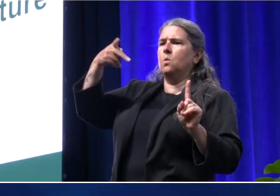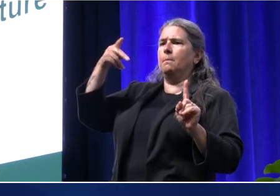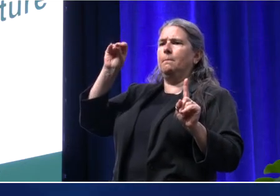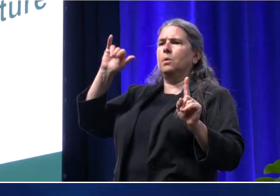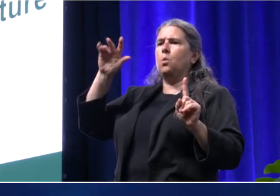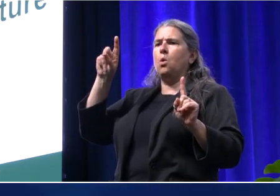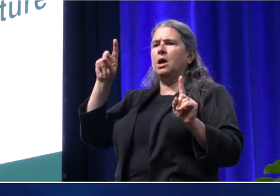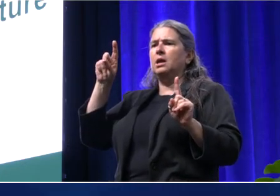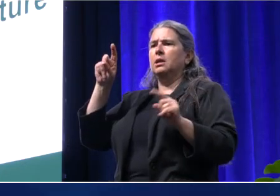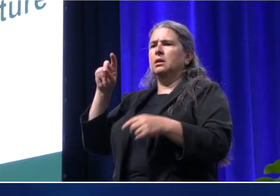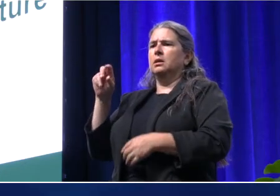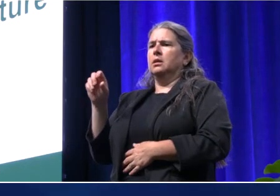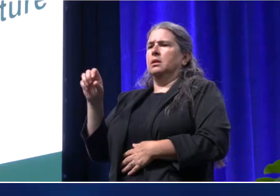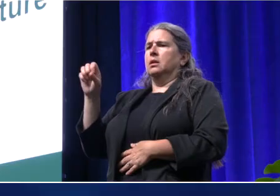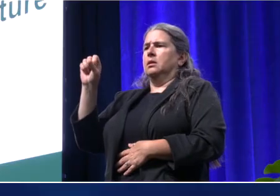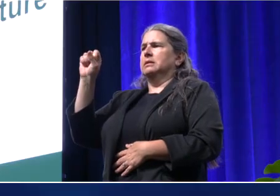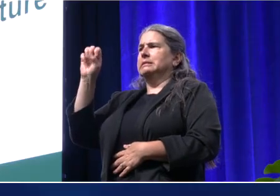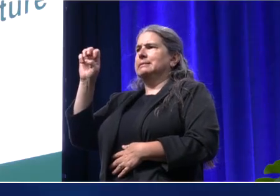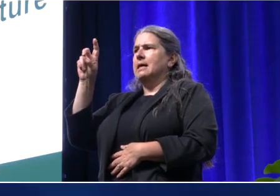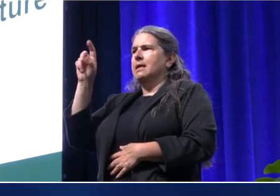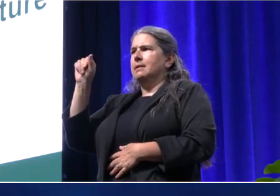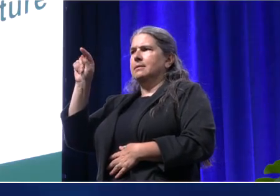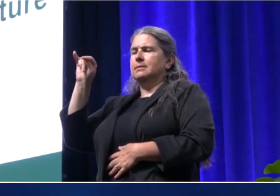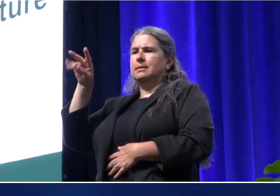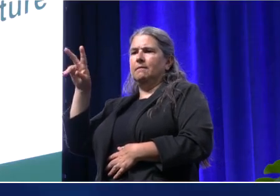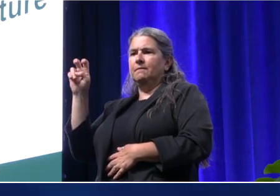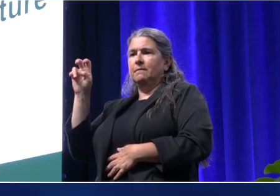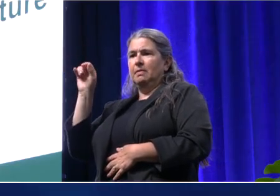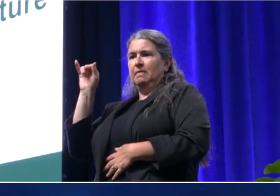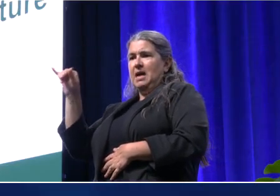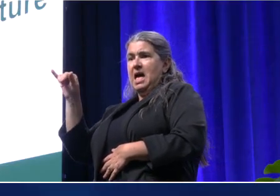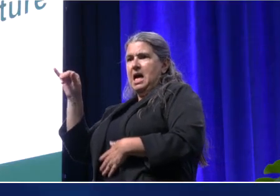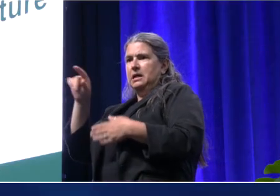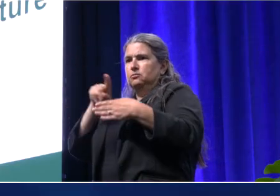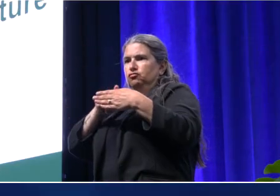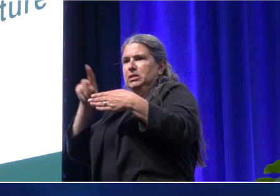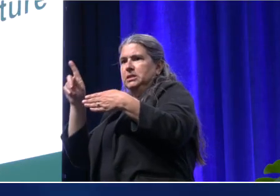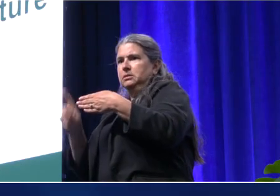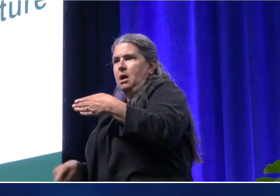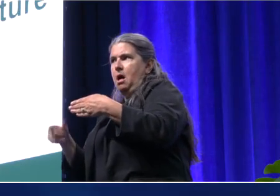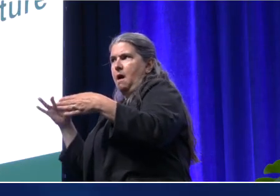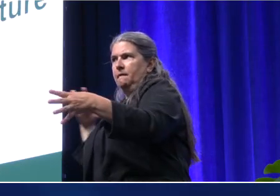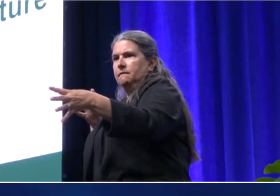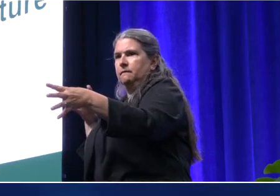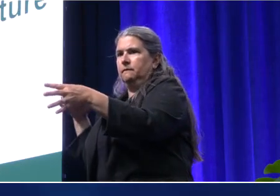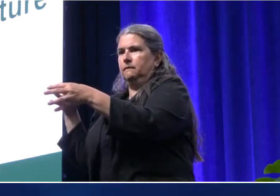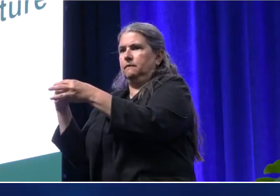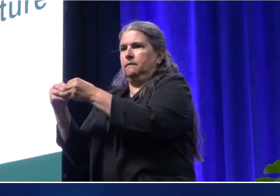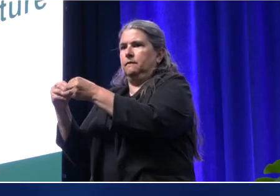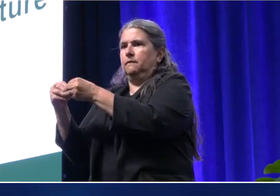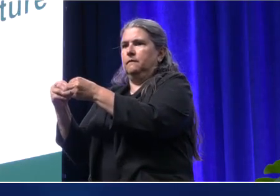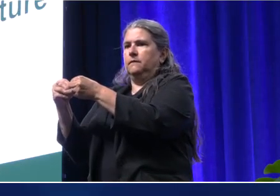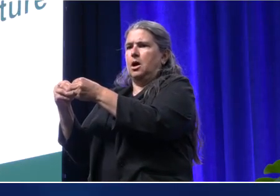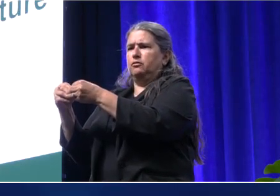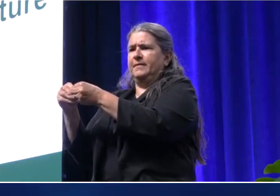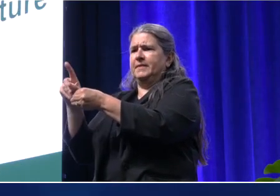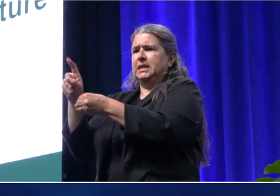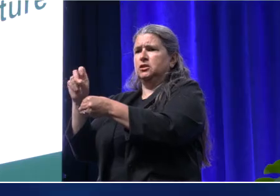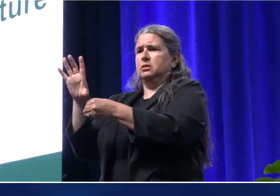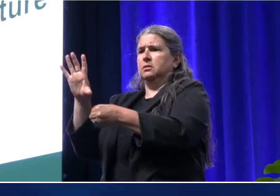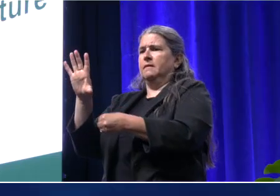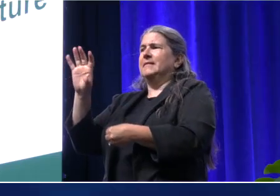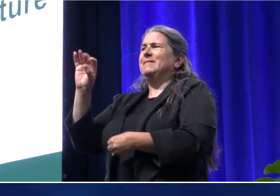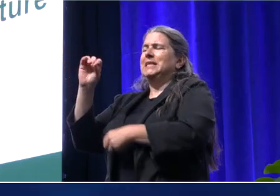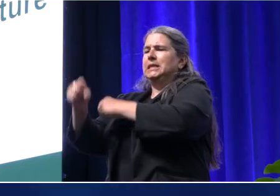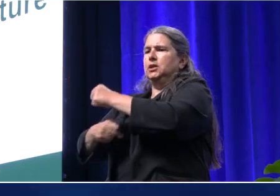a kind of cyclical consequence of the way we've done drug policy in this country for 50 years. And how are we doing